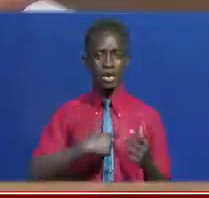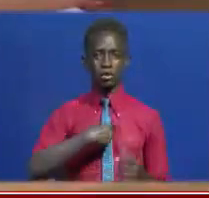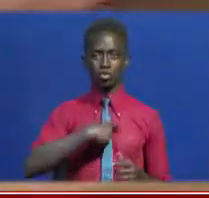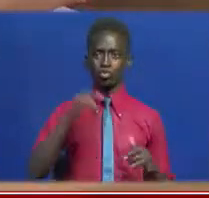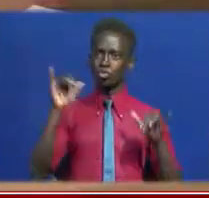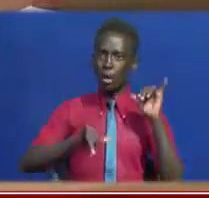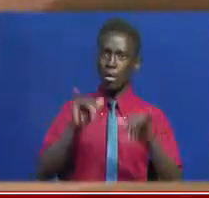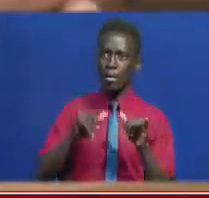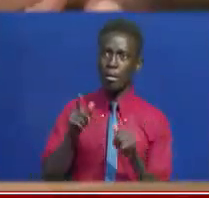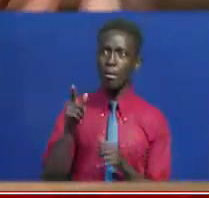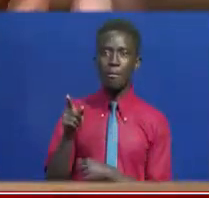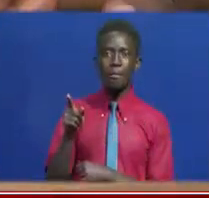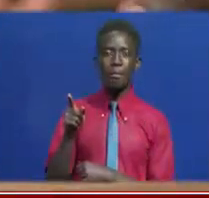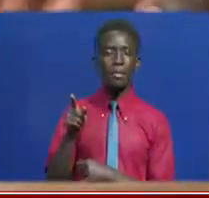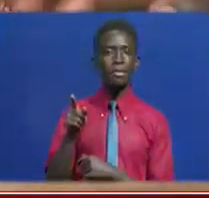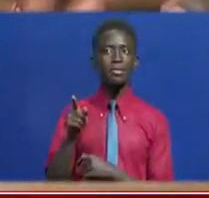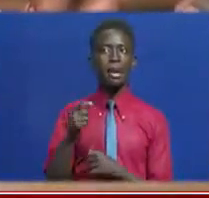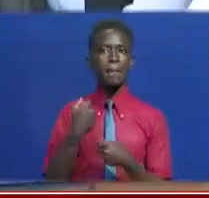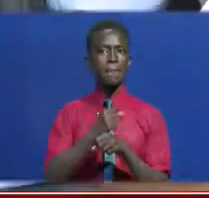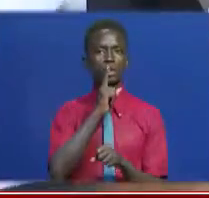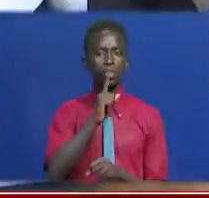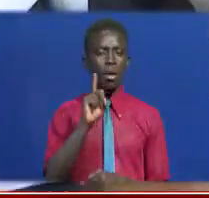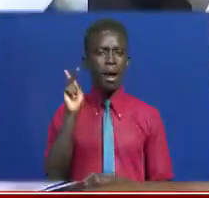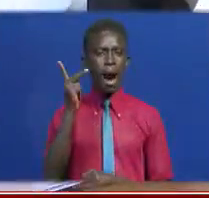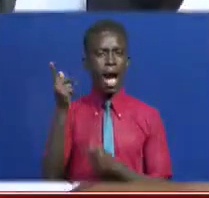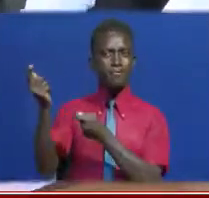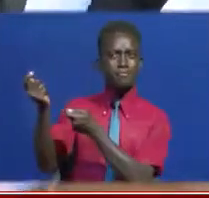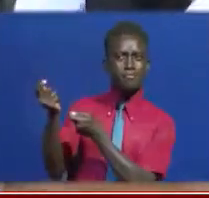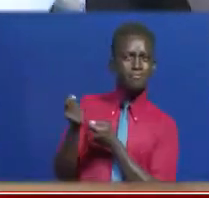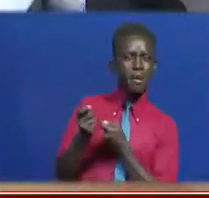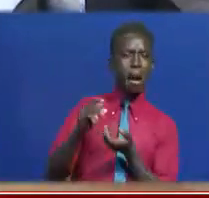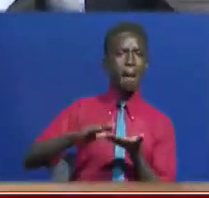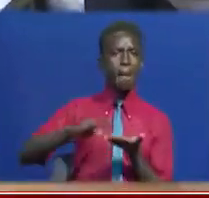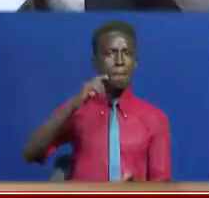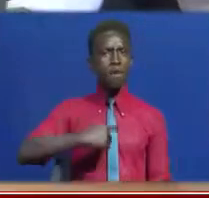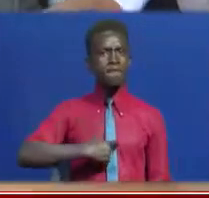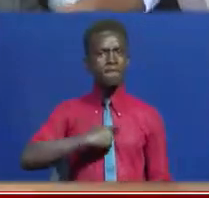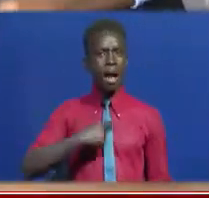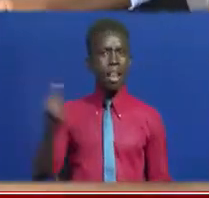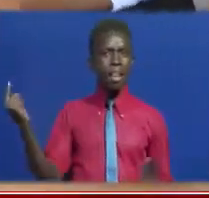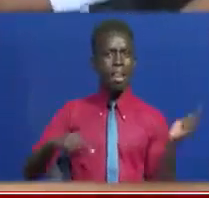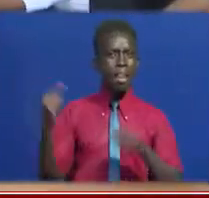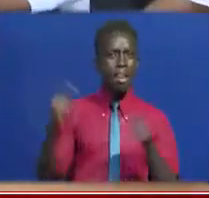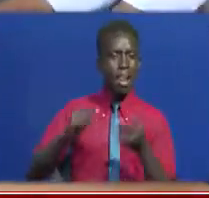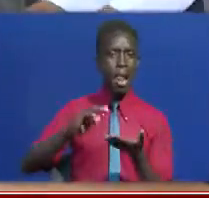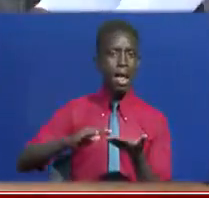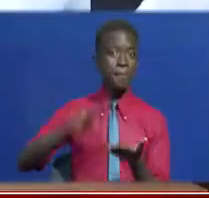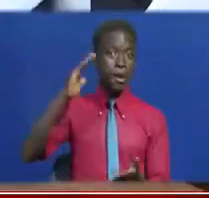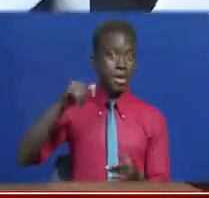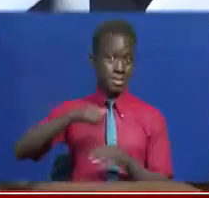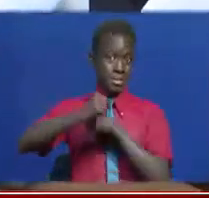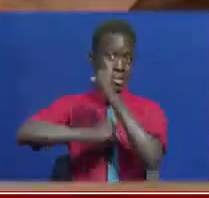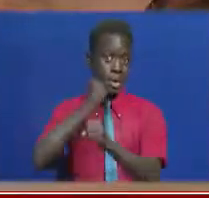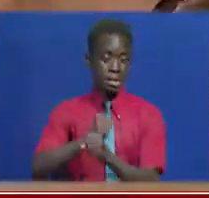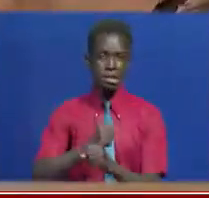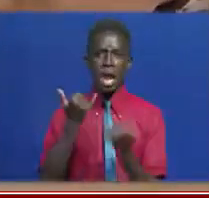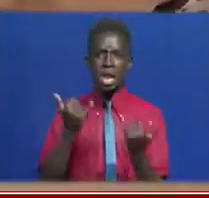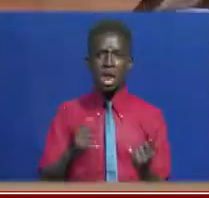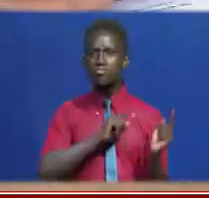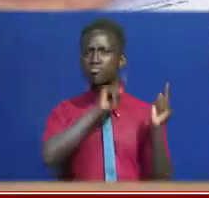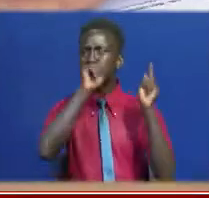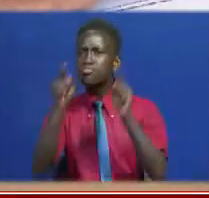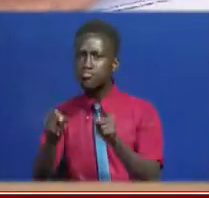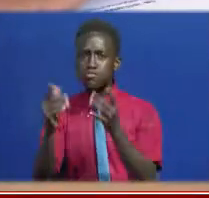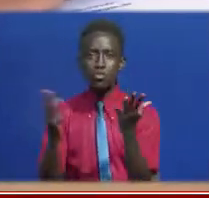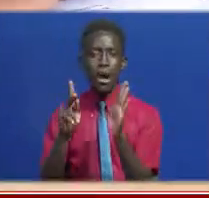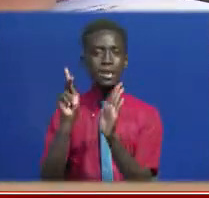to ensure Kenya attracts high numbers of tourists throughout the year. Today, he took this mission to Kitui County,